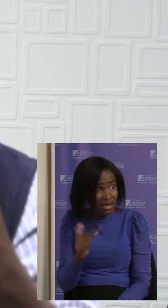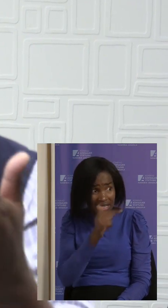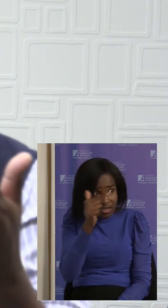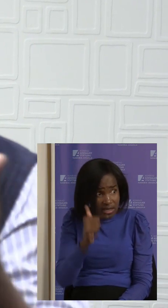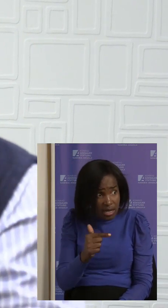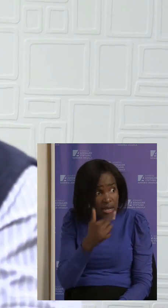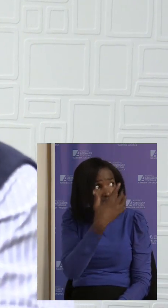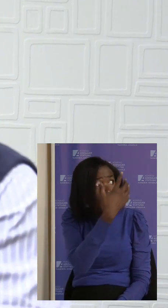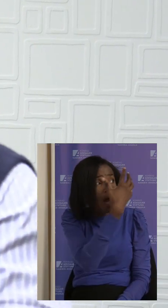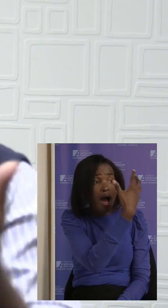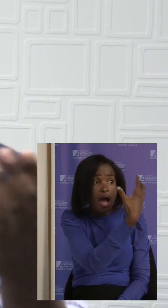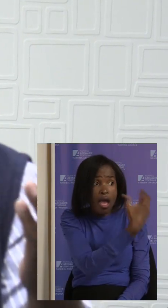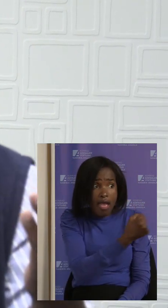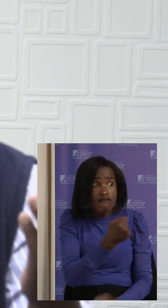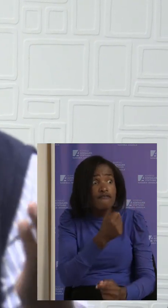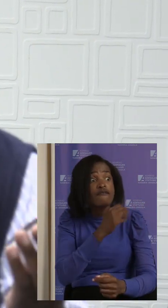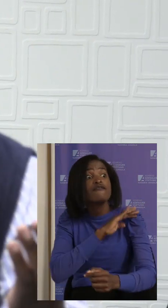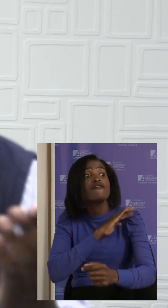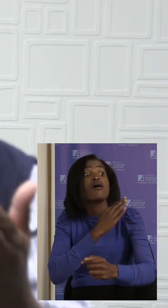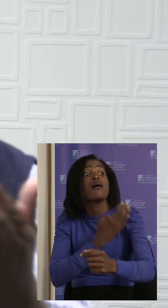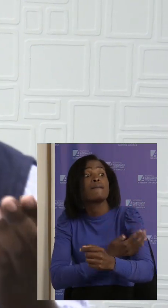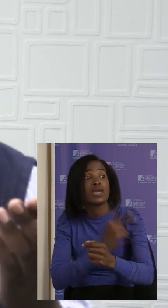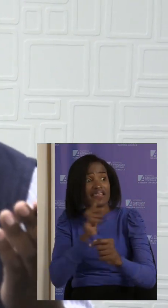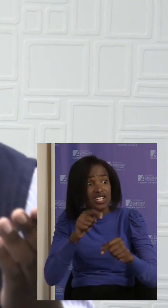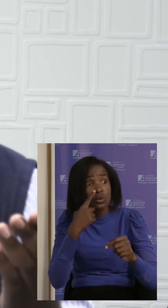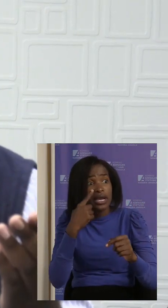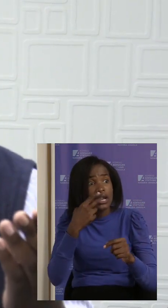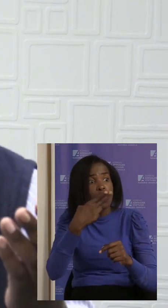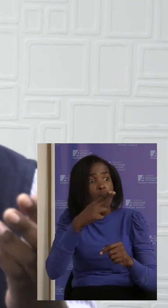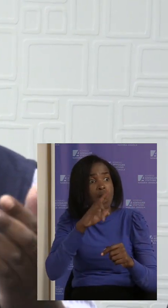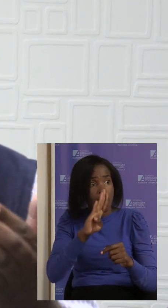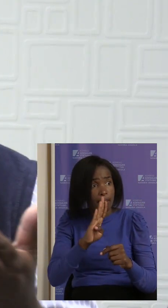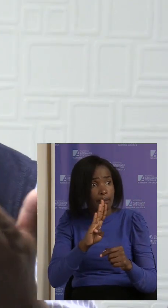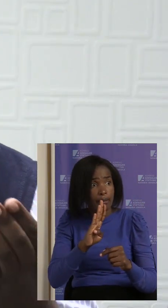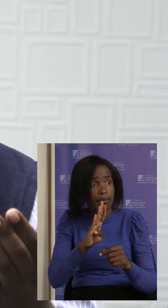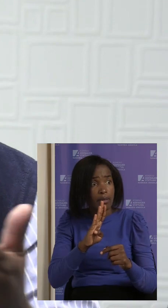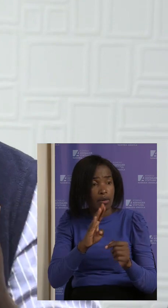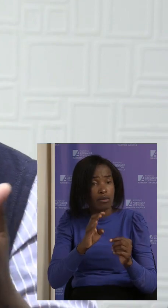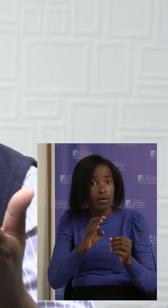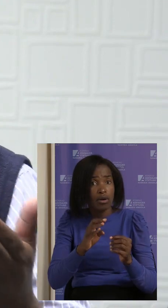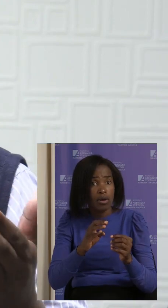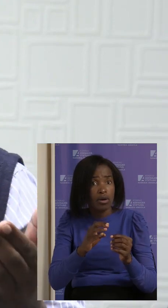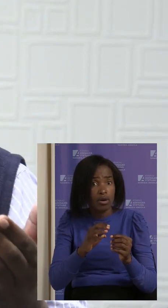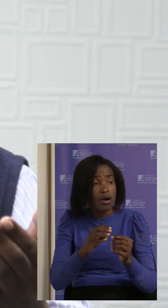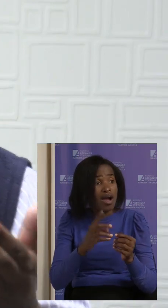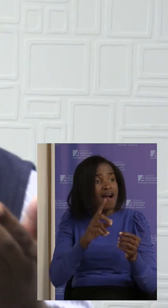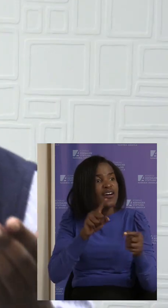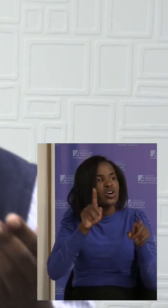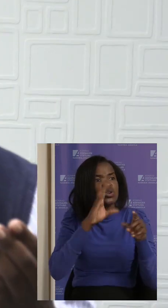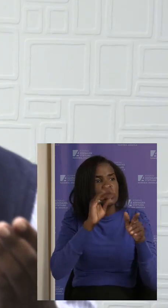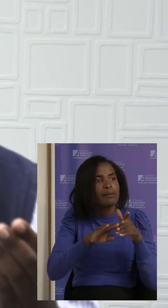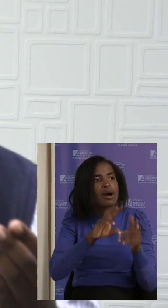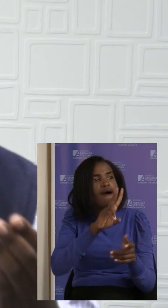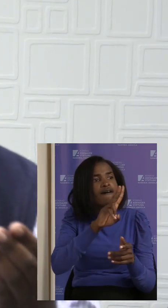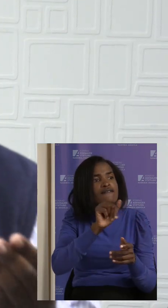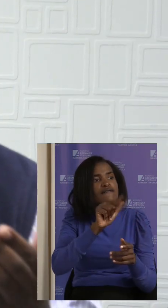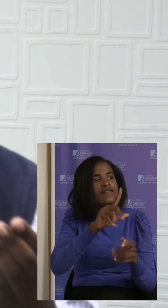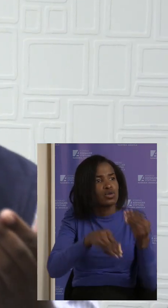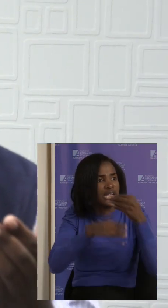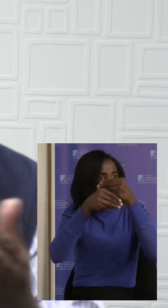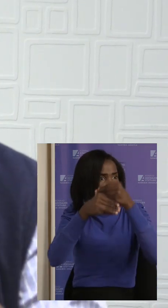have got the manpower. That's why it has become a hub for manufacturing. We are talking about value addition. We don't have people to do